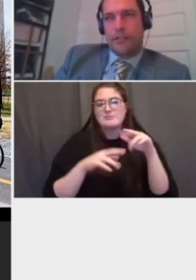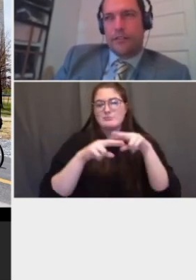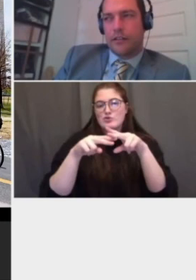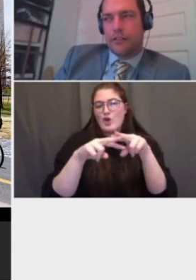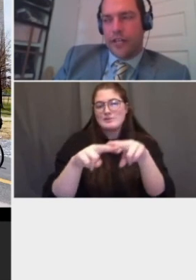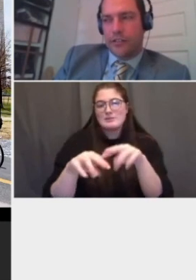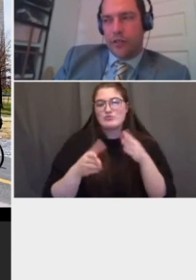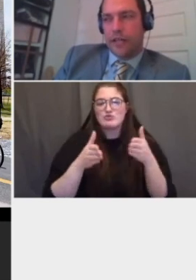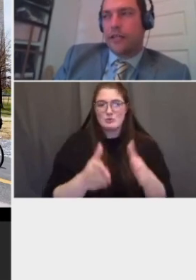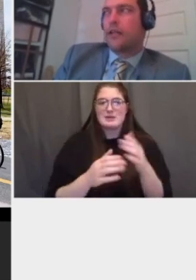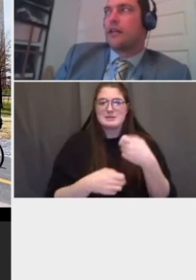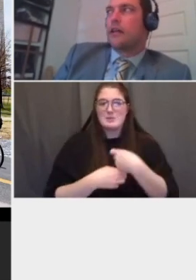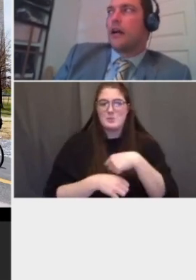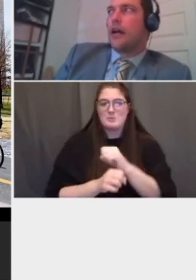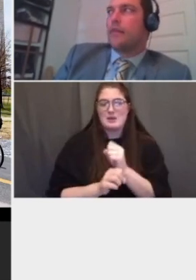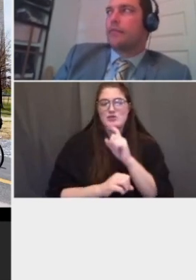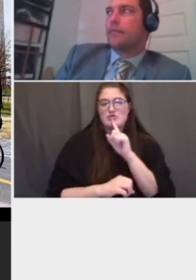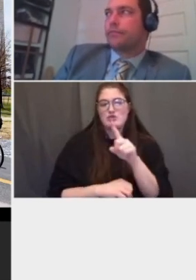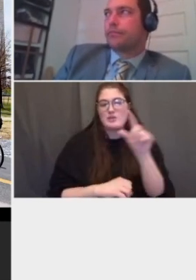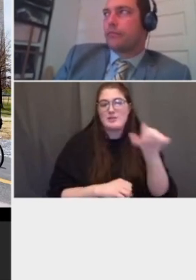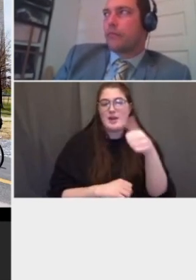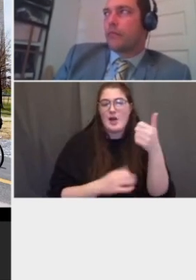other parts are addressed. So like,